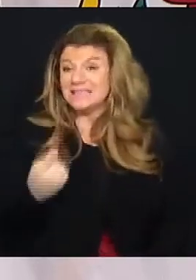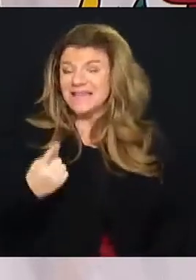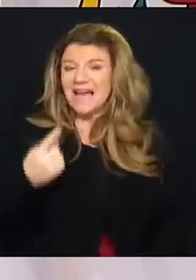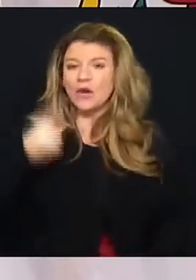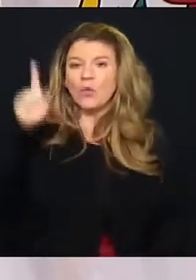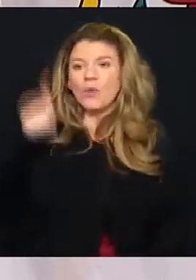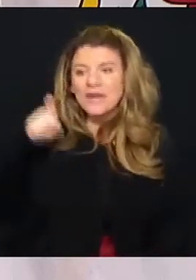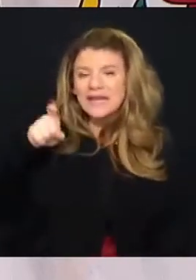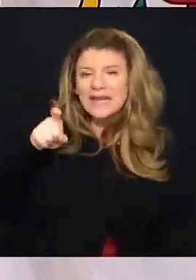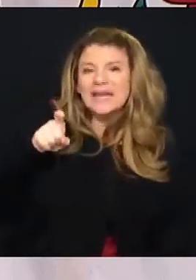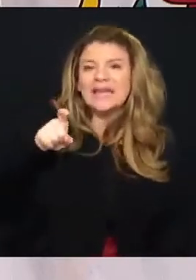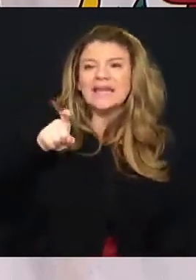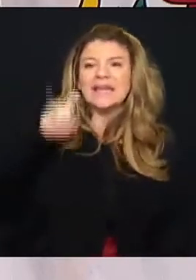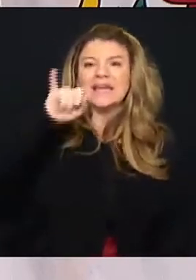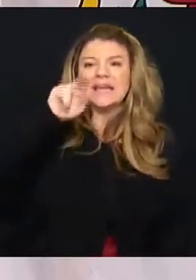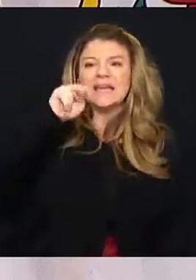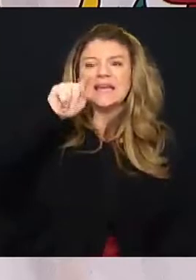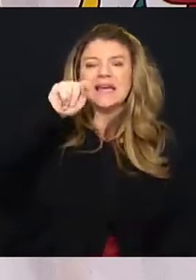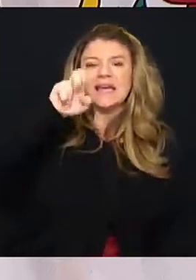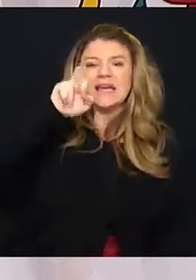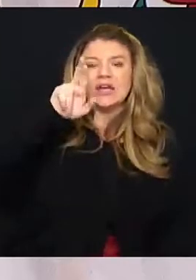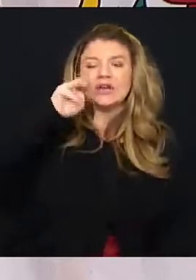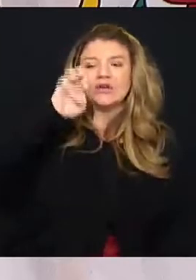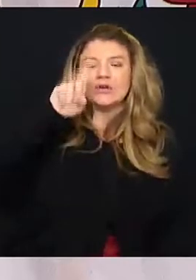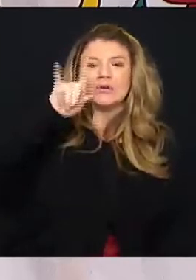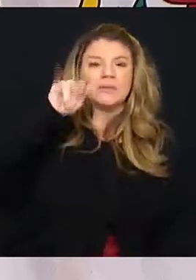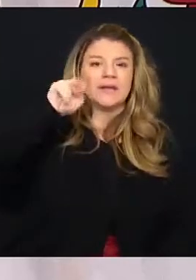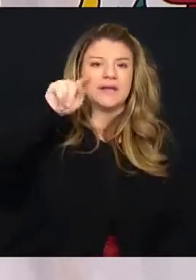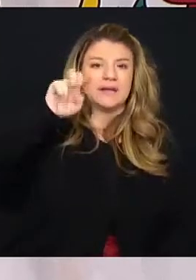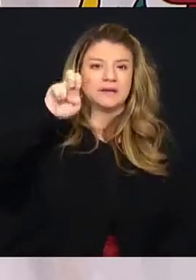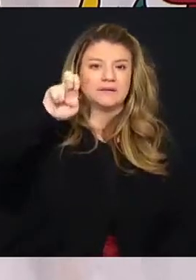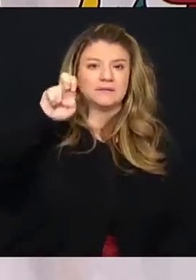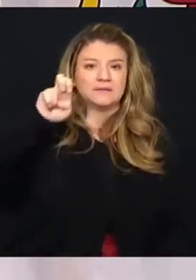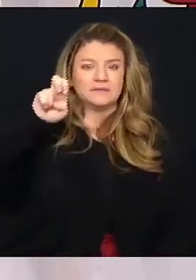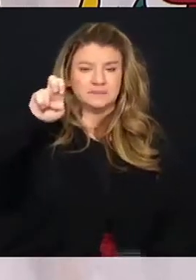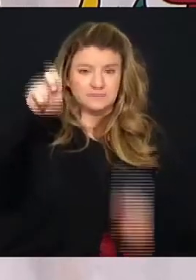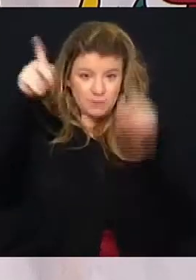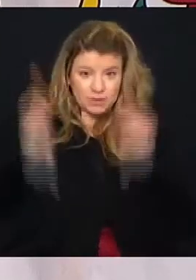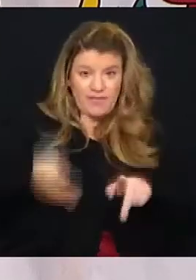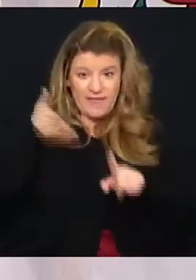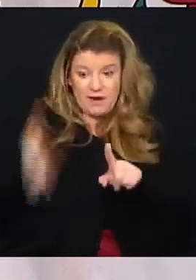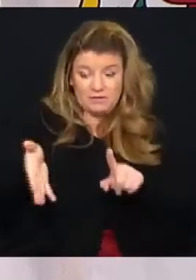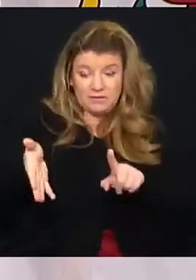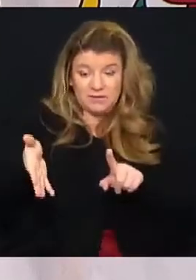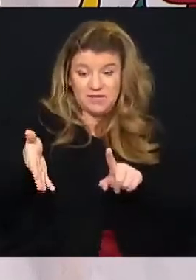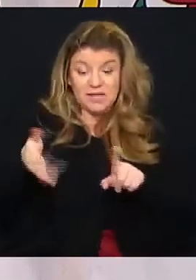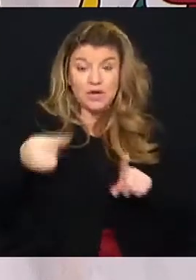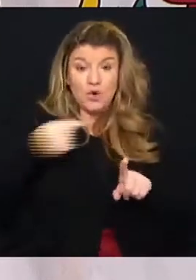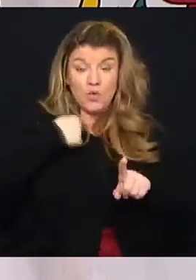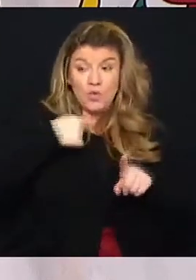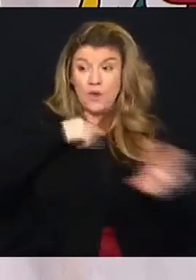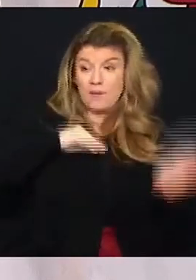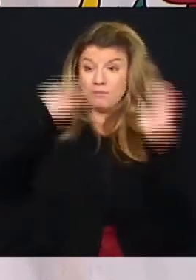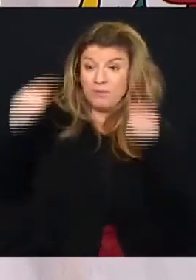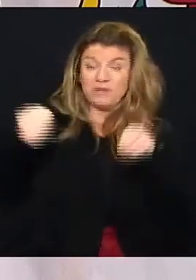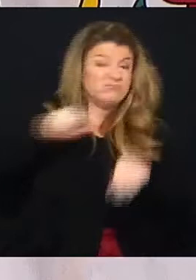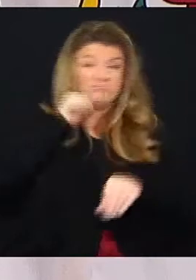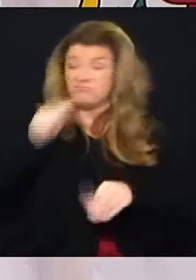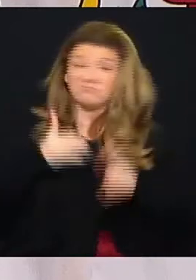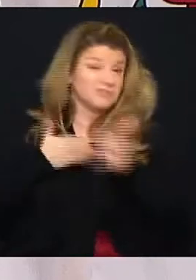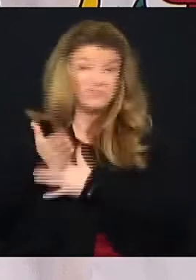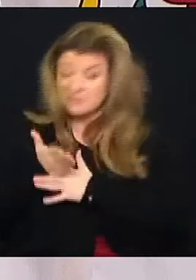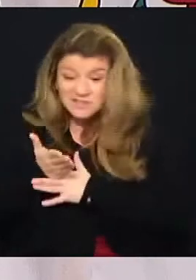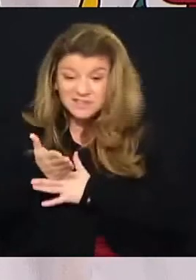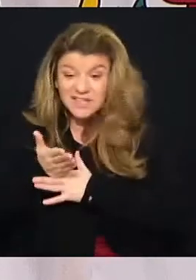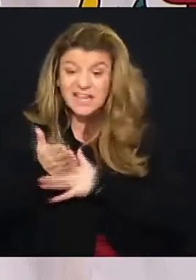intermediate, appeals court, and so we put it up. And it didn't make it. And we put it up again,